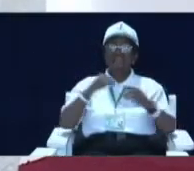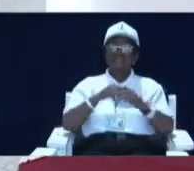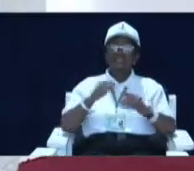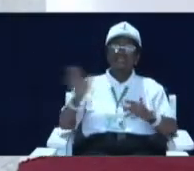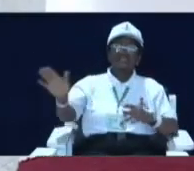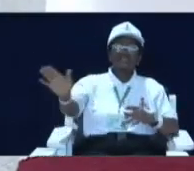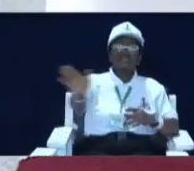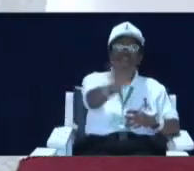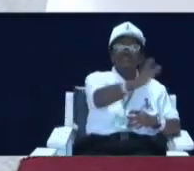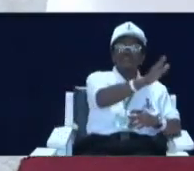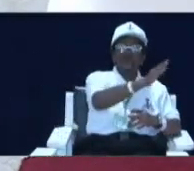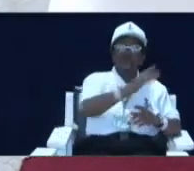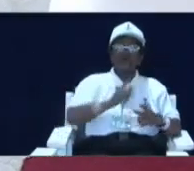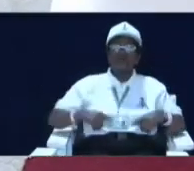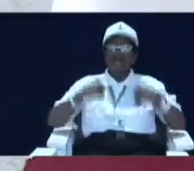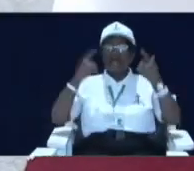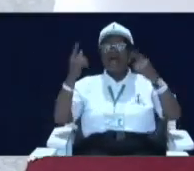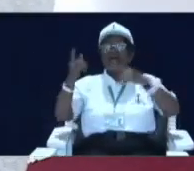today.